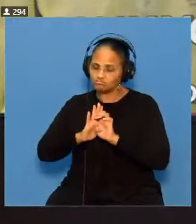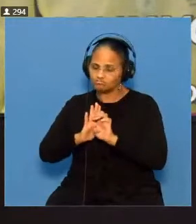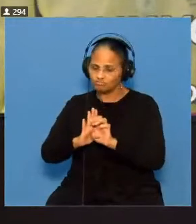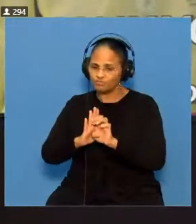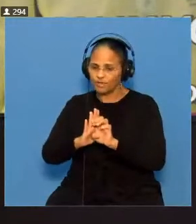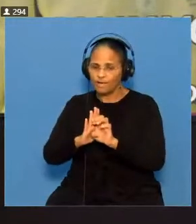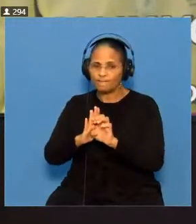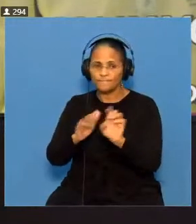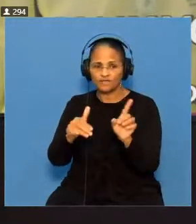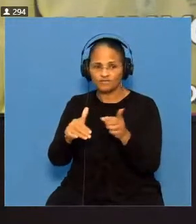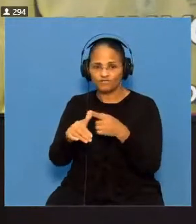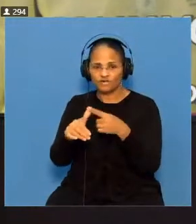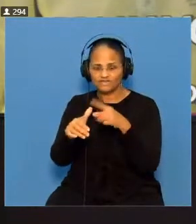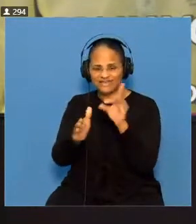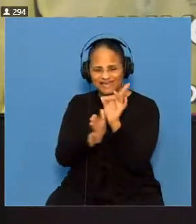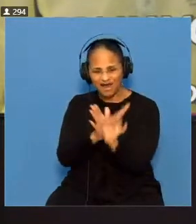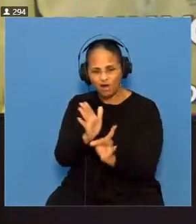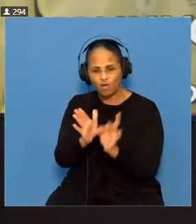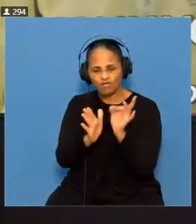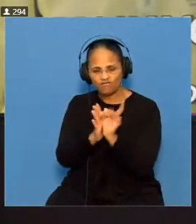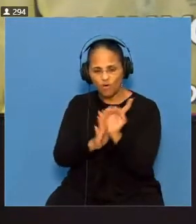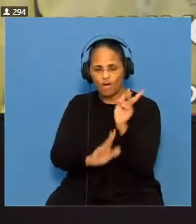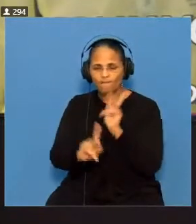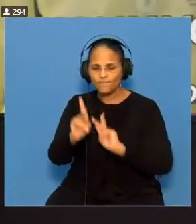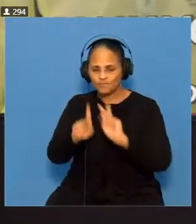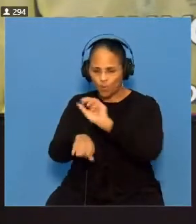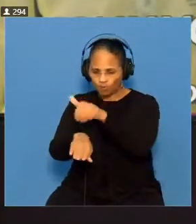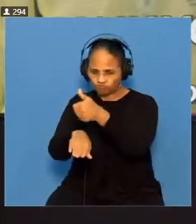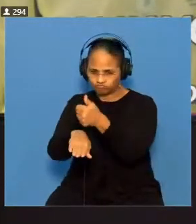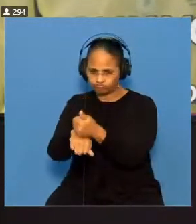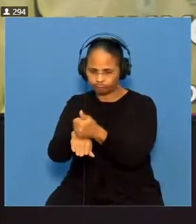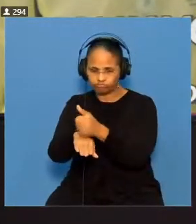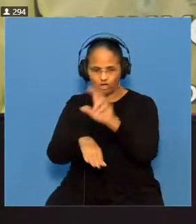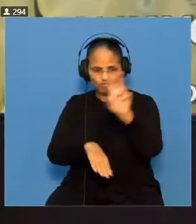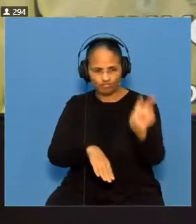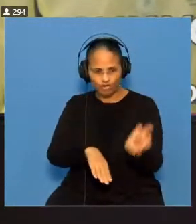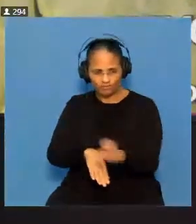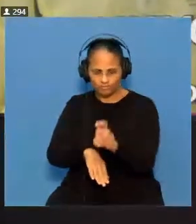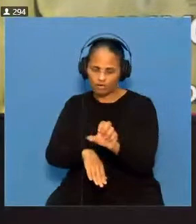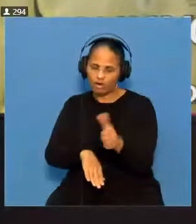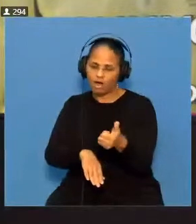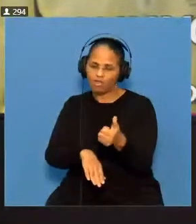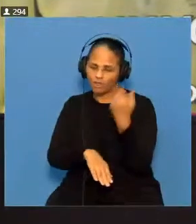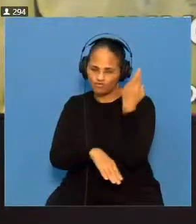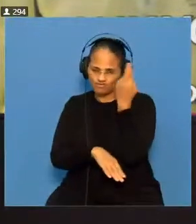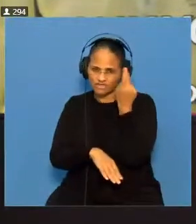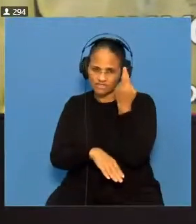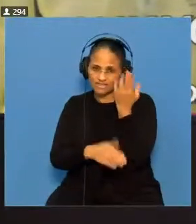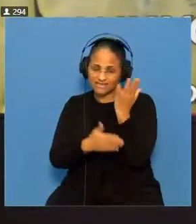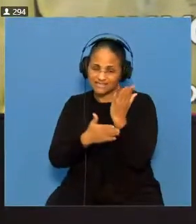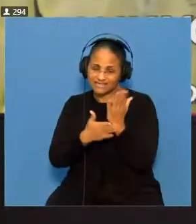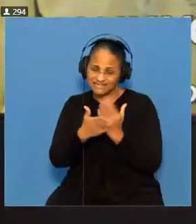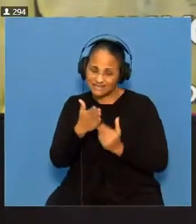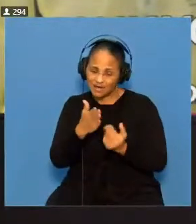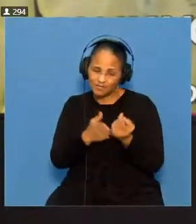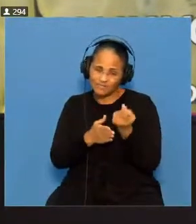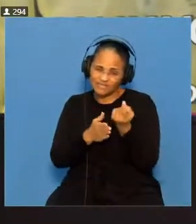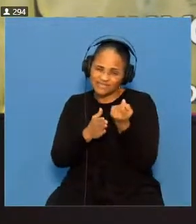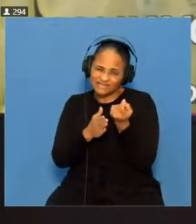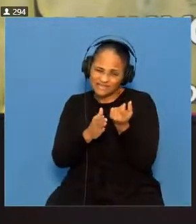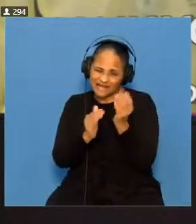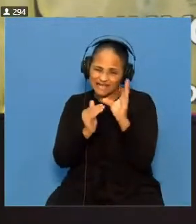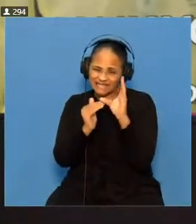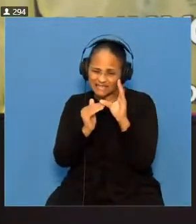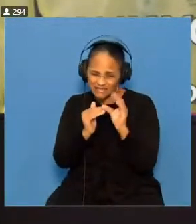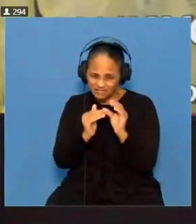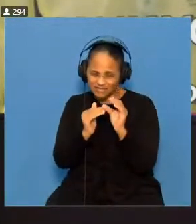were for persons that had booked online that were requiring the testing for travel or for other purposes. So there has been somewhat of a slight decrease with